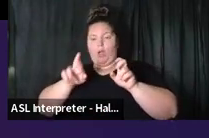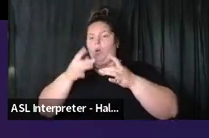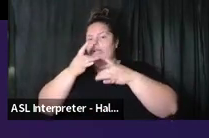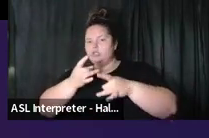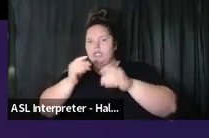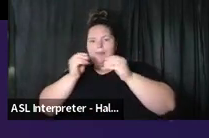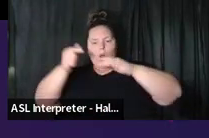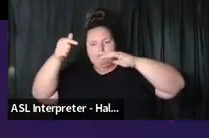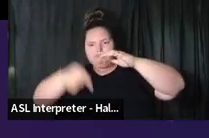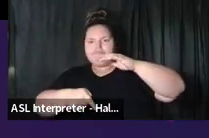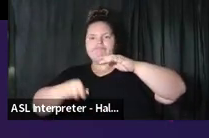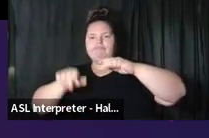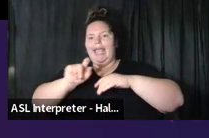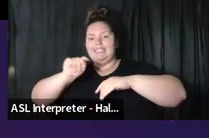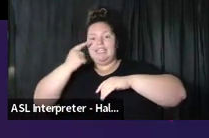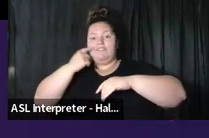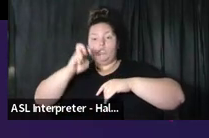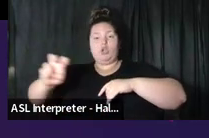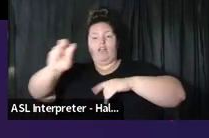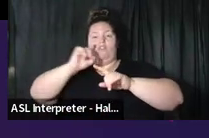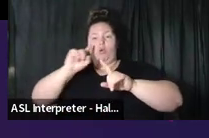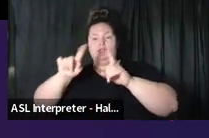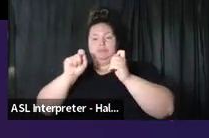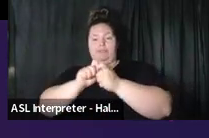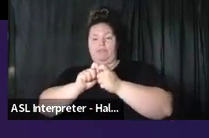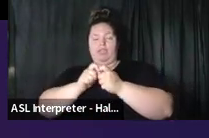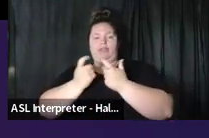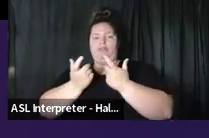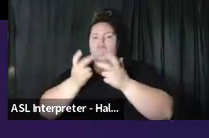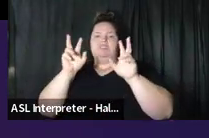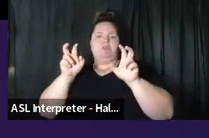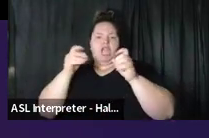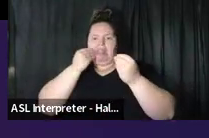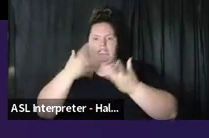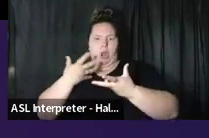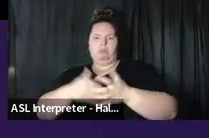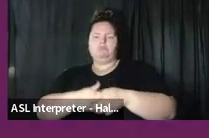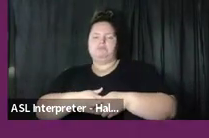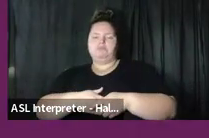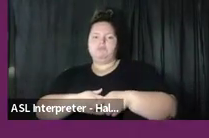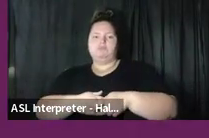in-depth AT for travel for a specific subject, let us know.